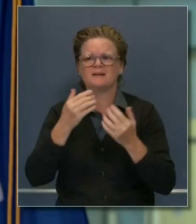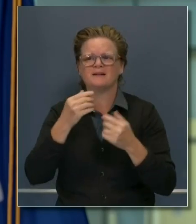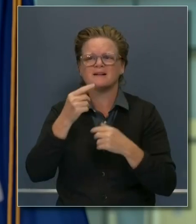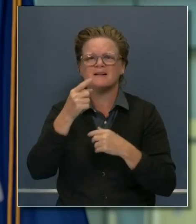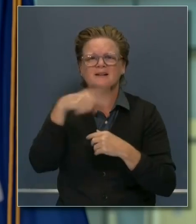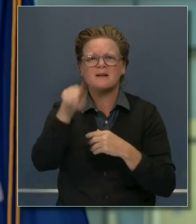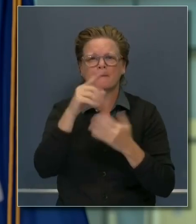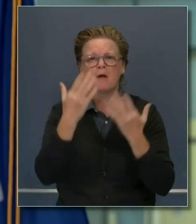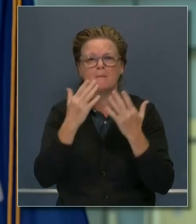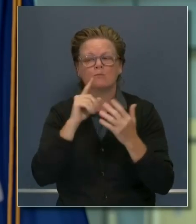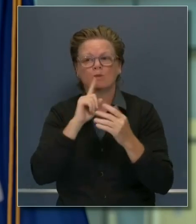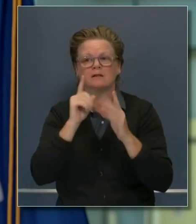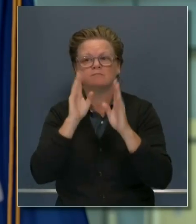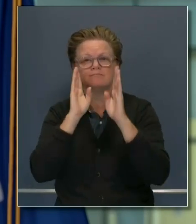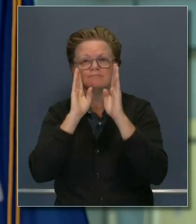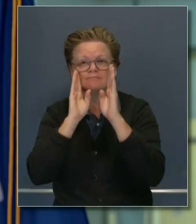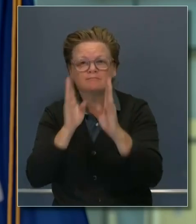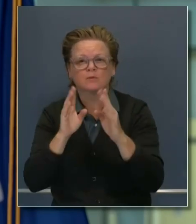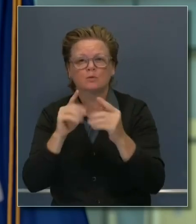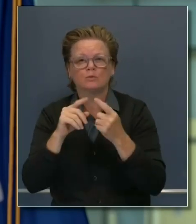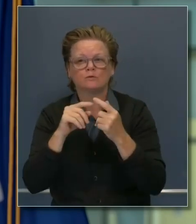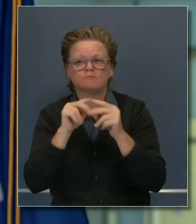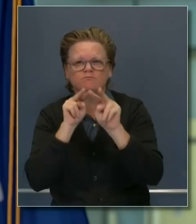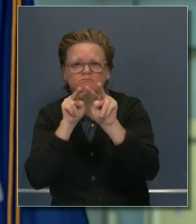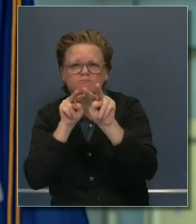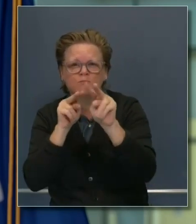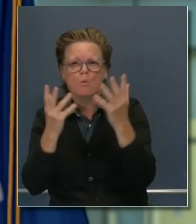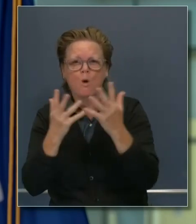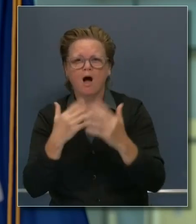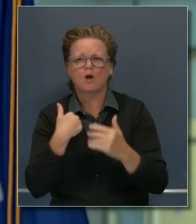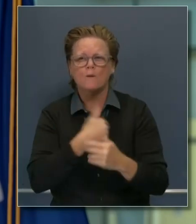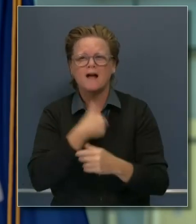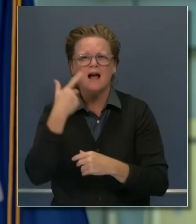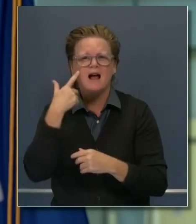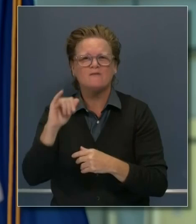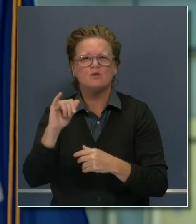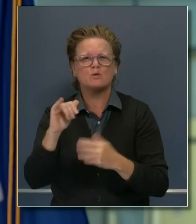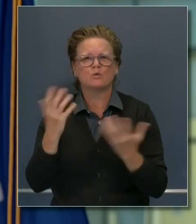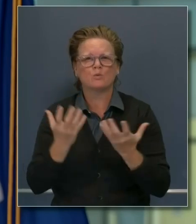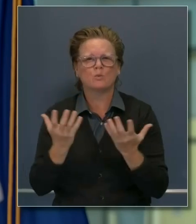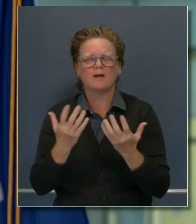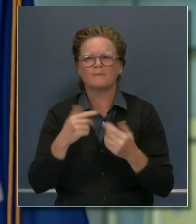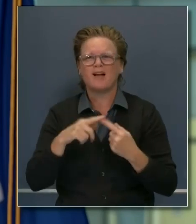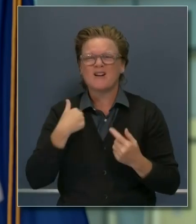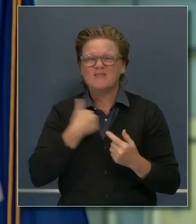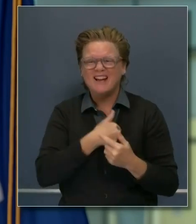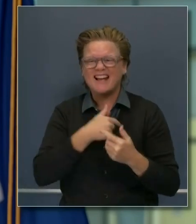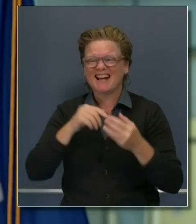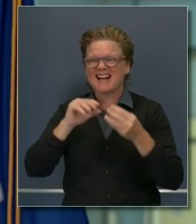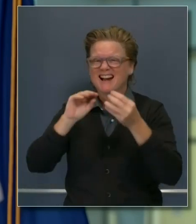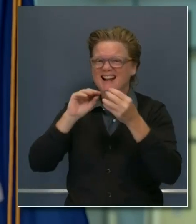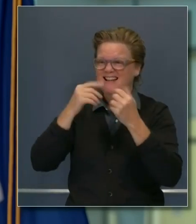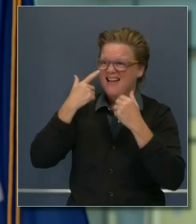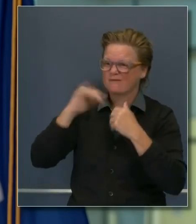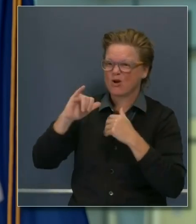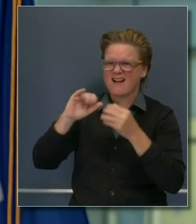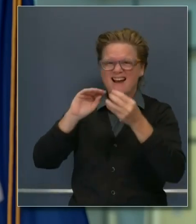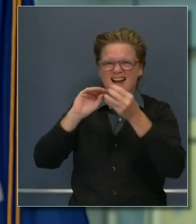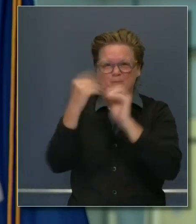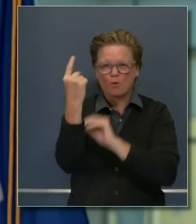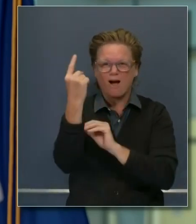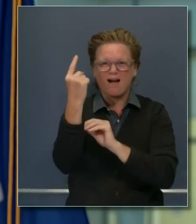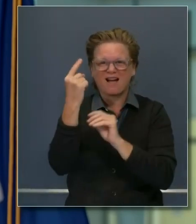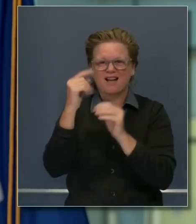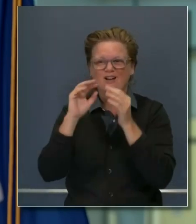California's leading the nation just recently adopted strategies on medium and heavy duty trucks to reduce emissions in